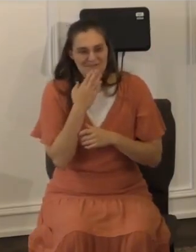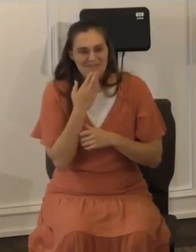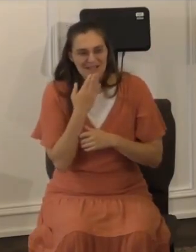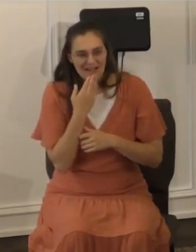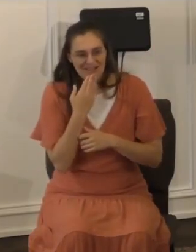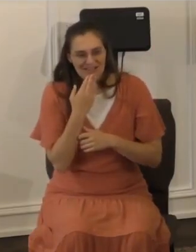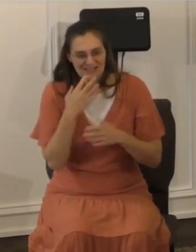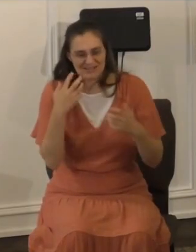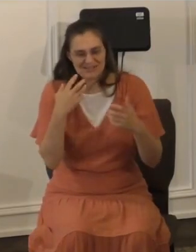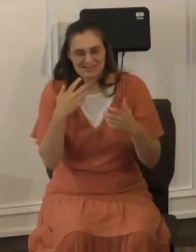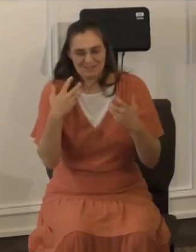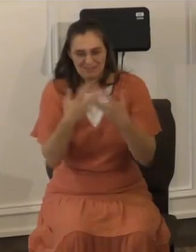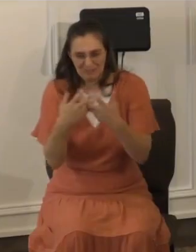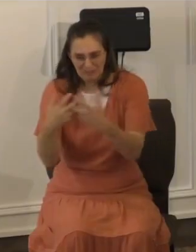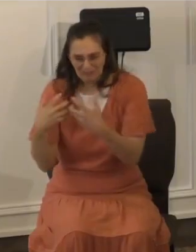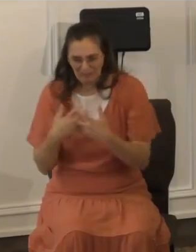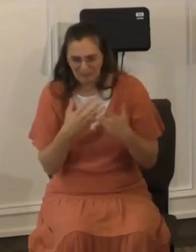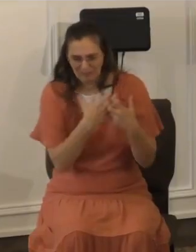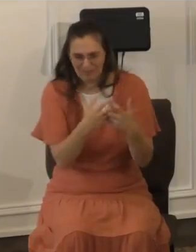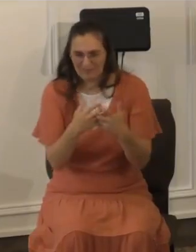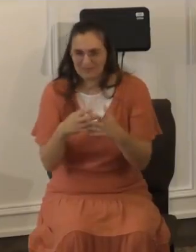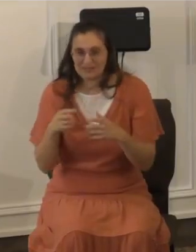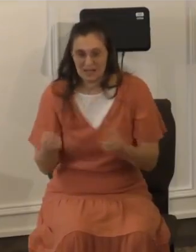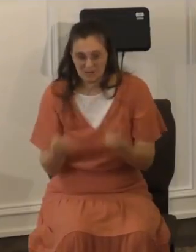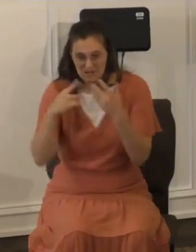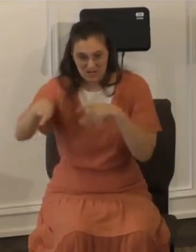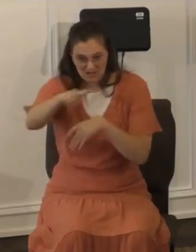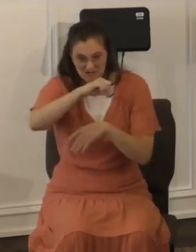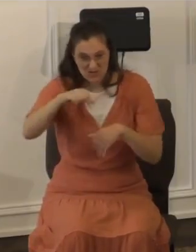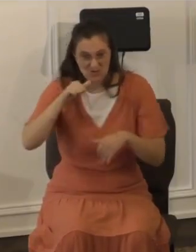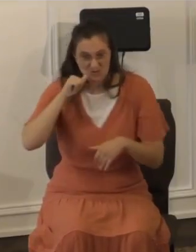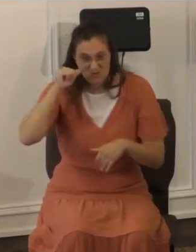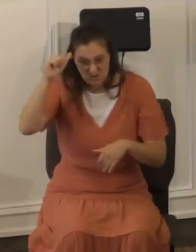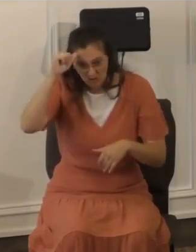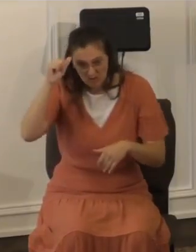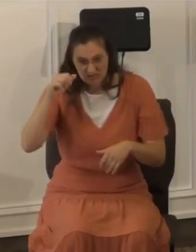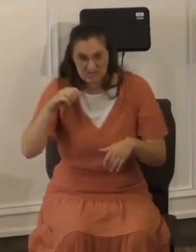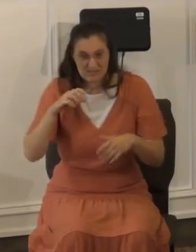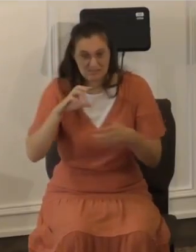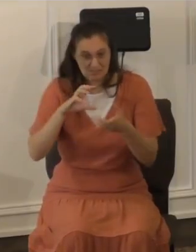Any of you? Can you guys solve a Rubik's Cube? Any of you out there? How many of you?